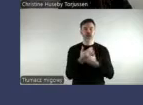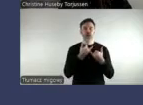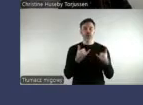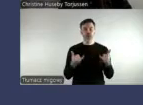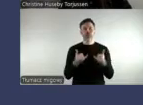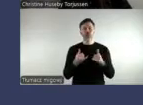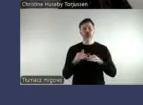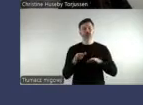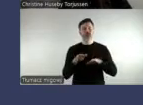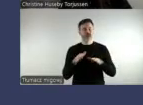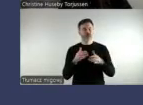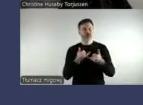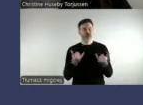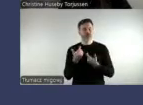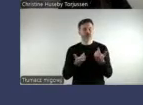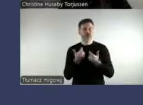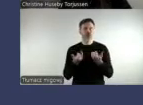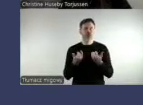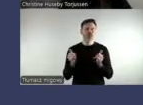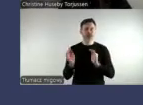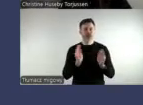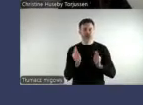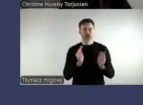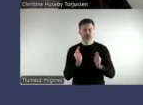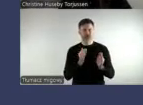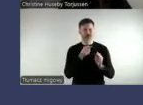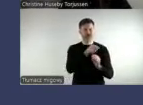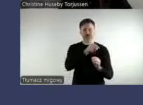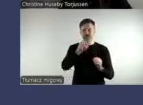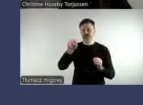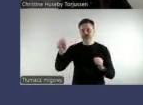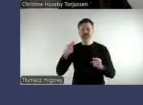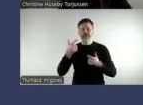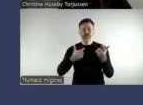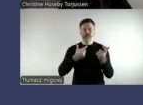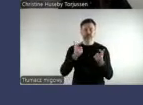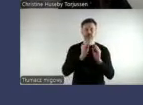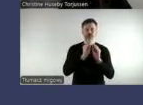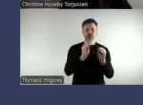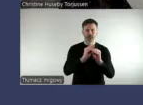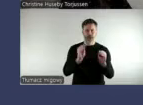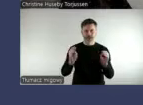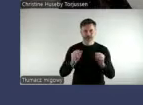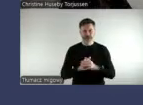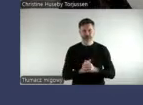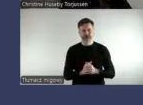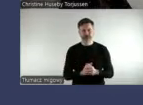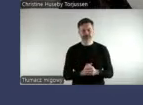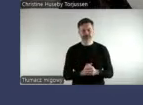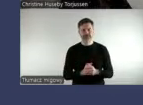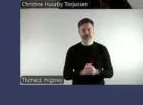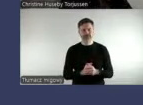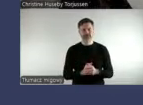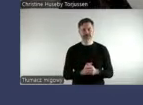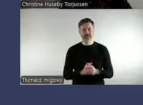plans, knowing more people are drafted to the armed forces, more people are needed in the